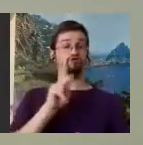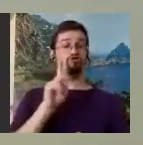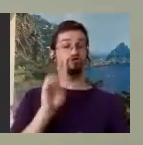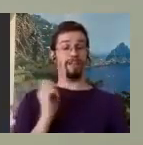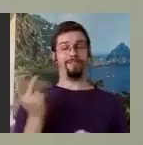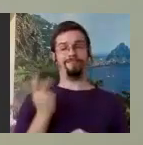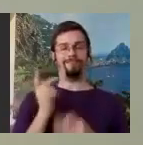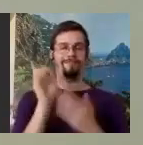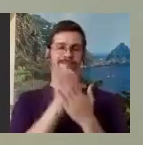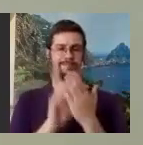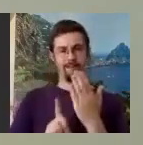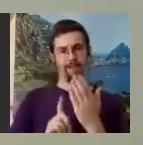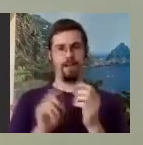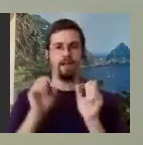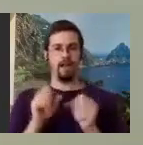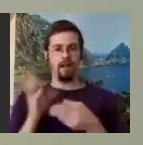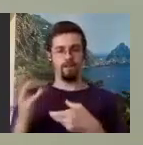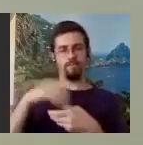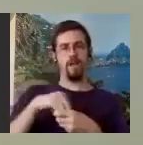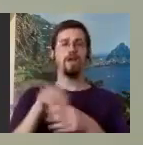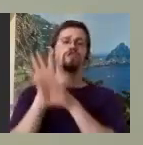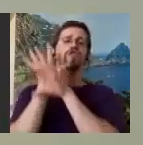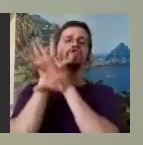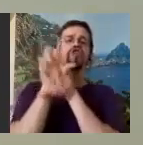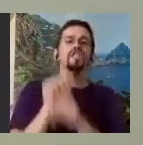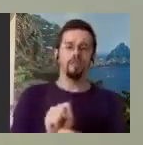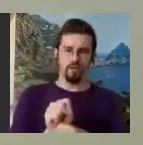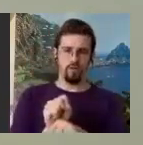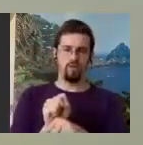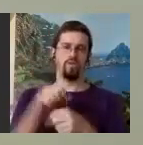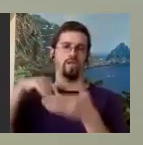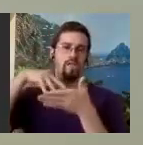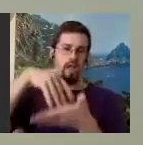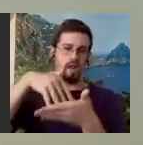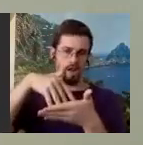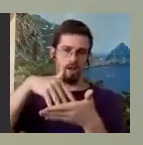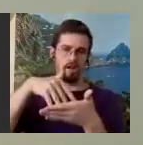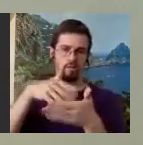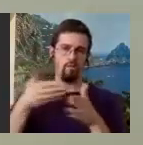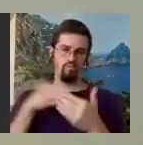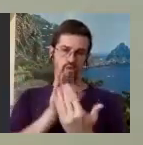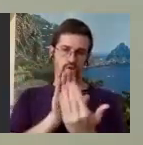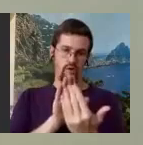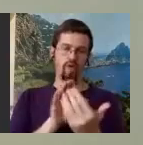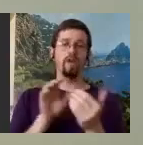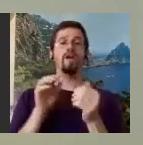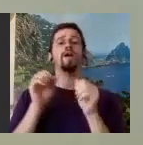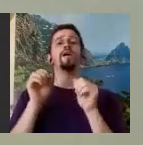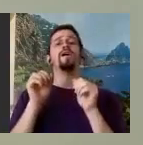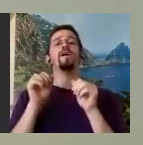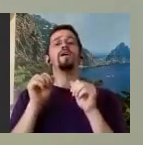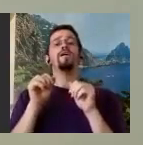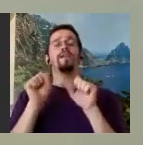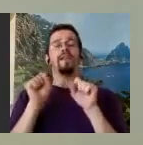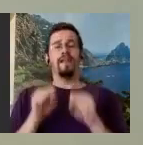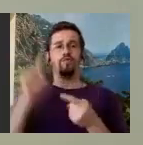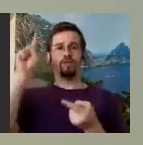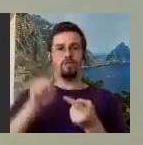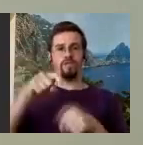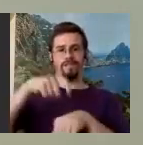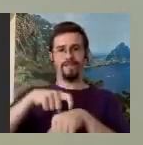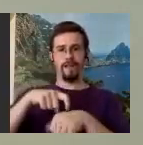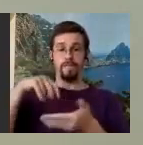than before. A great example would be the implication of flashcards into the SignWriting App that app developer